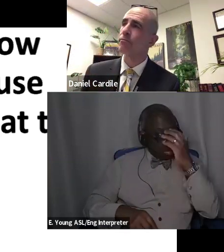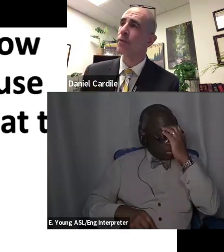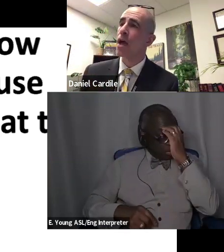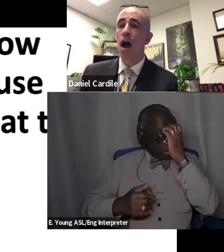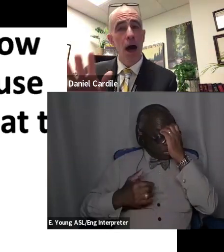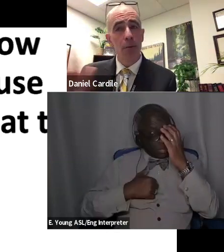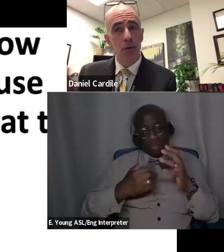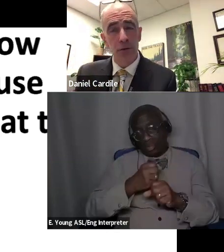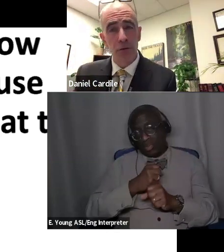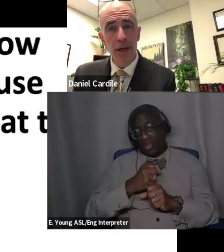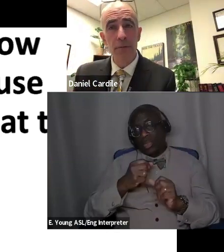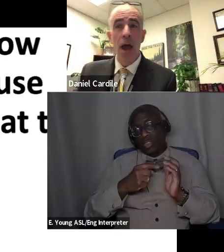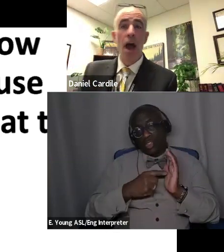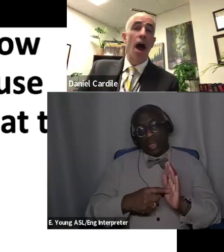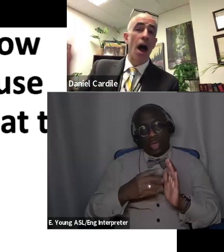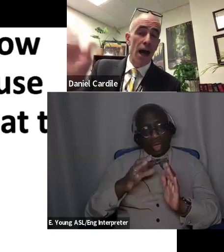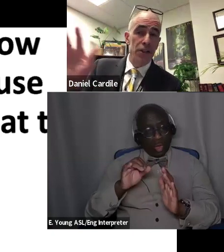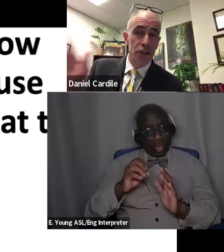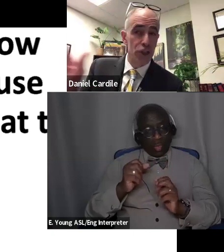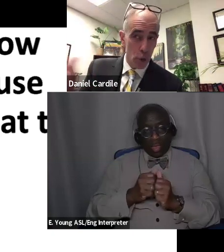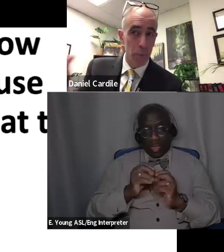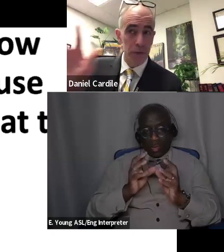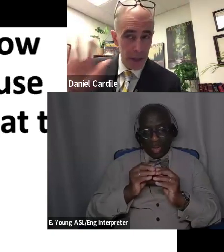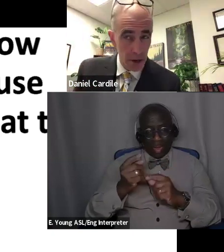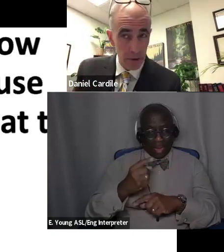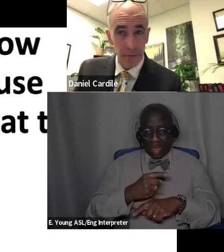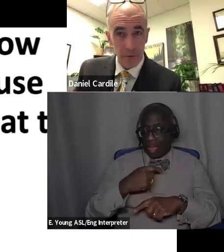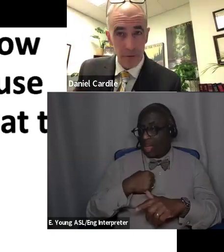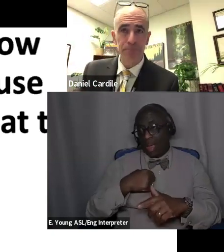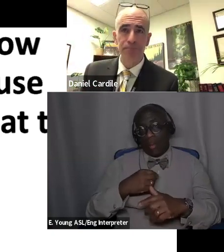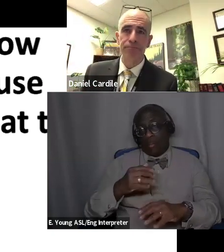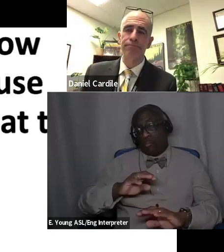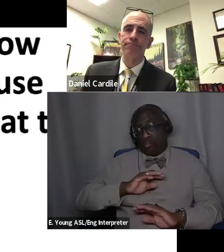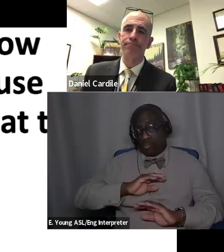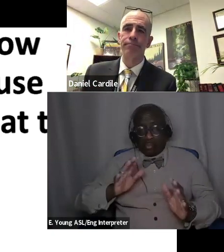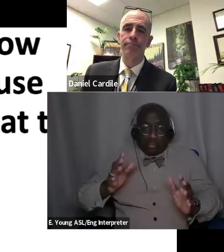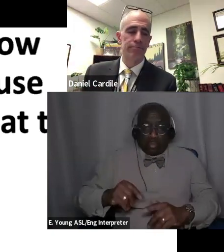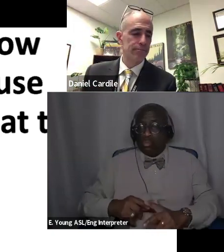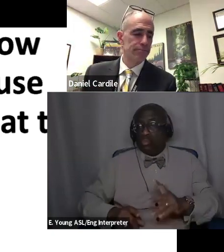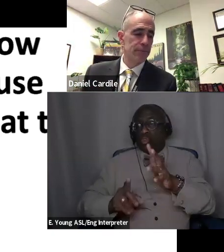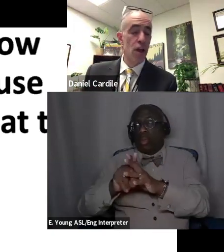date. I'm good, right? I just show up at the hearing, right?